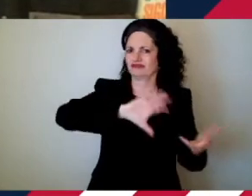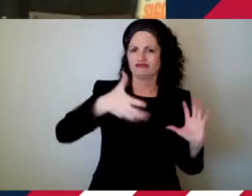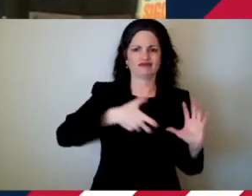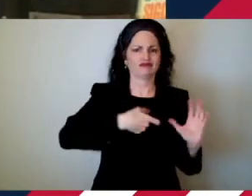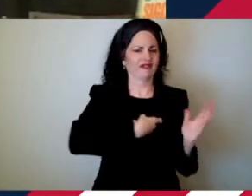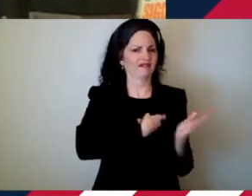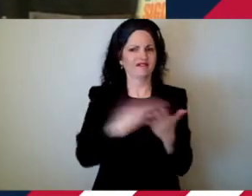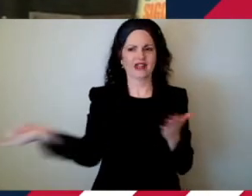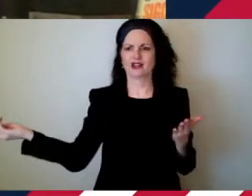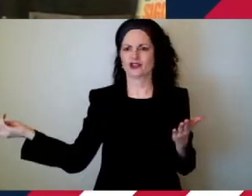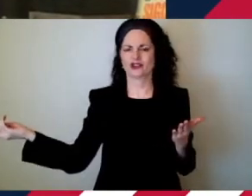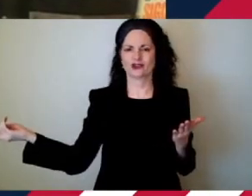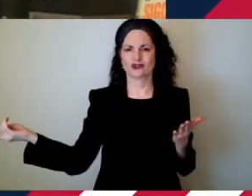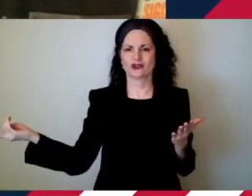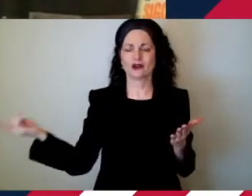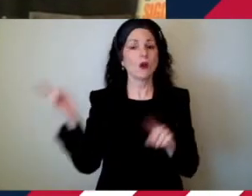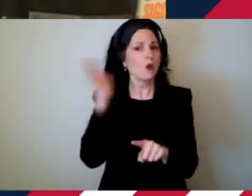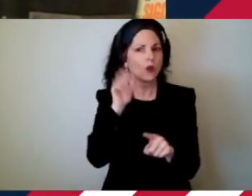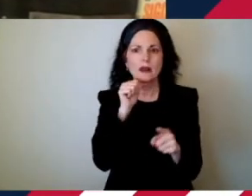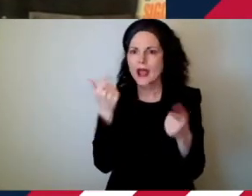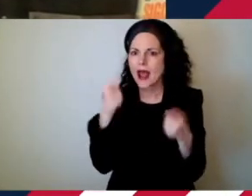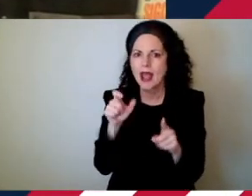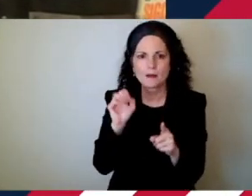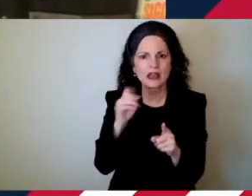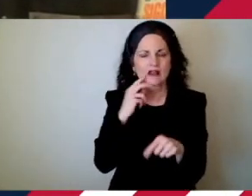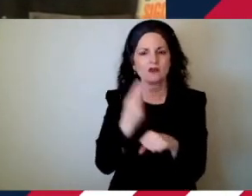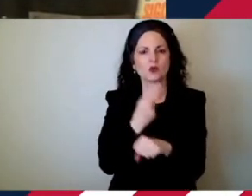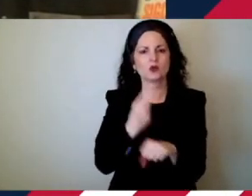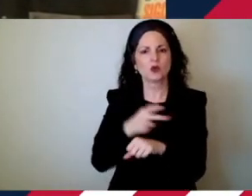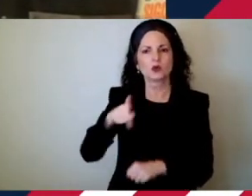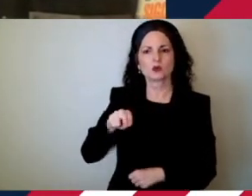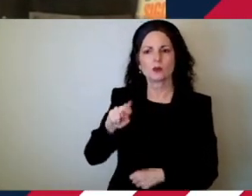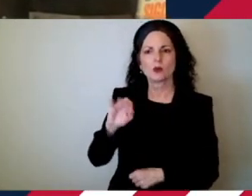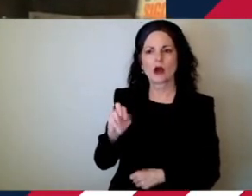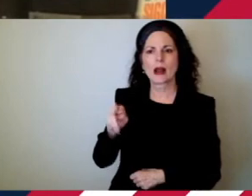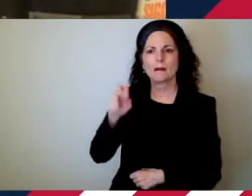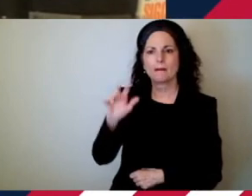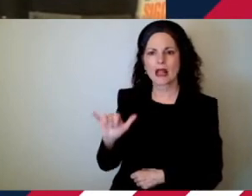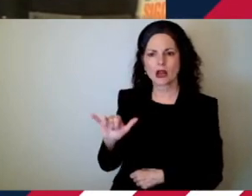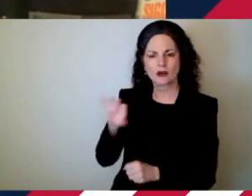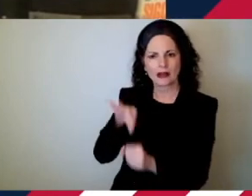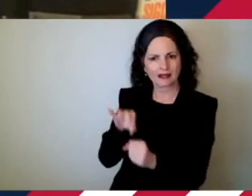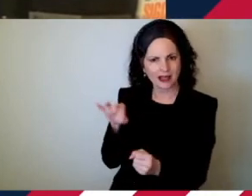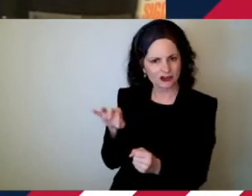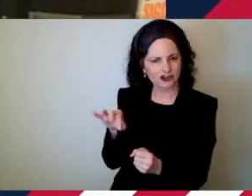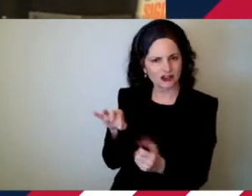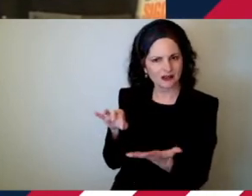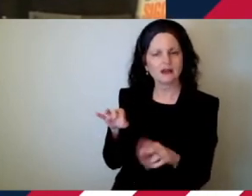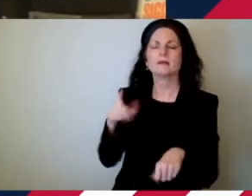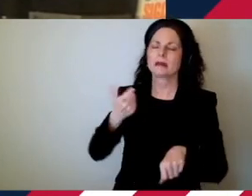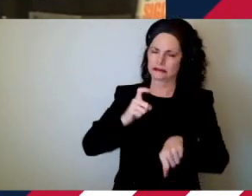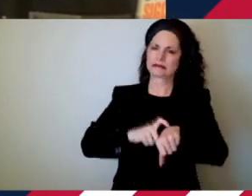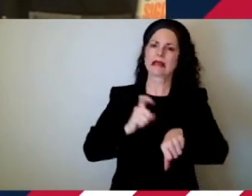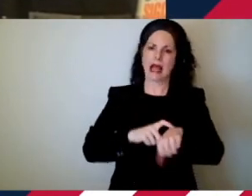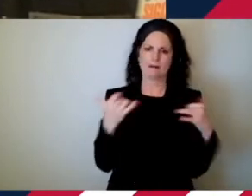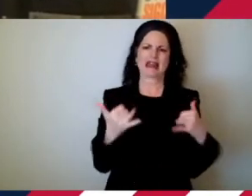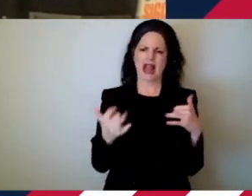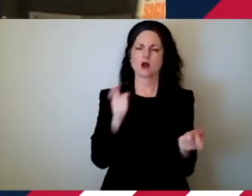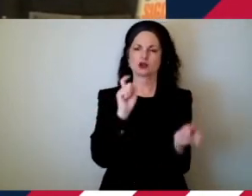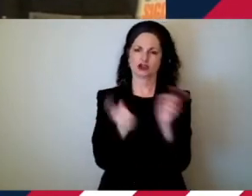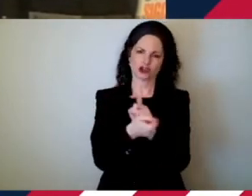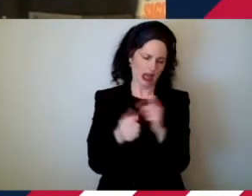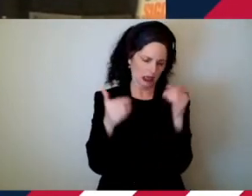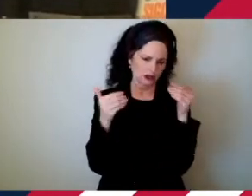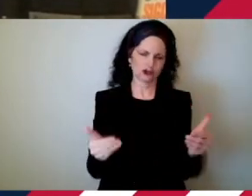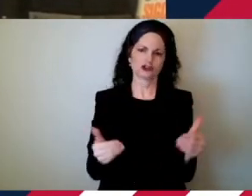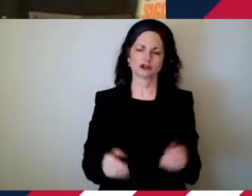a primary election to register voter preferences. It's time for a change. Lastly, problems with caucuses have